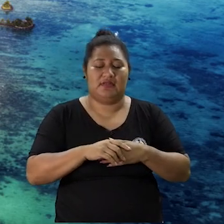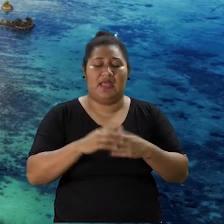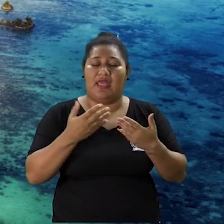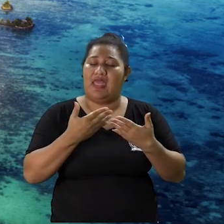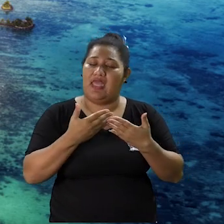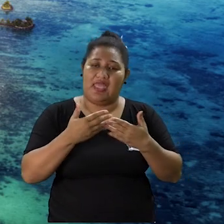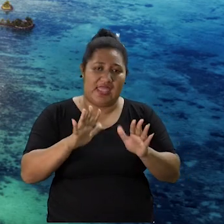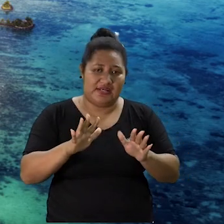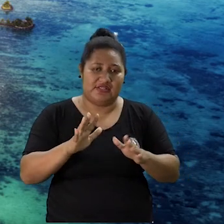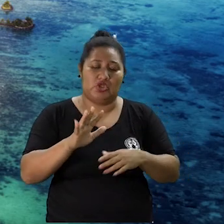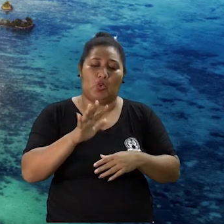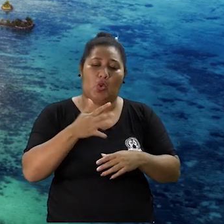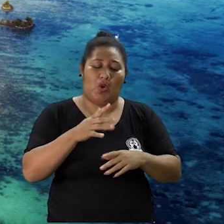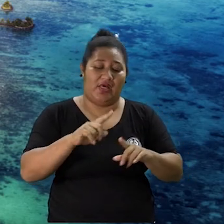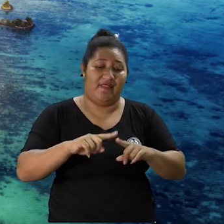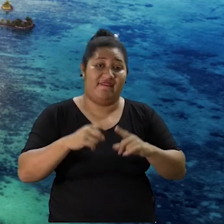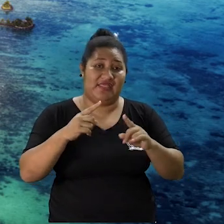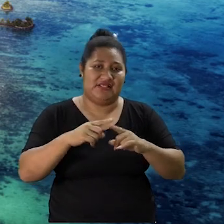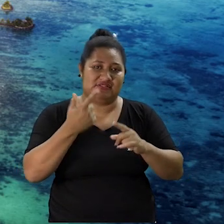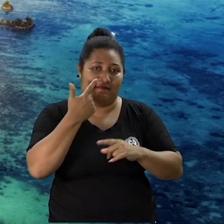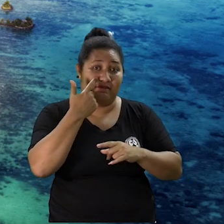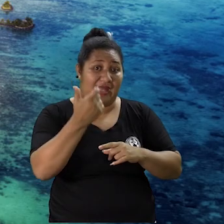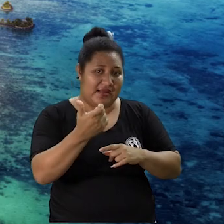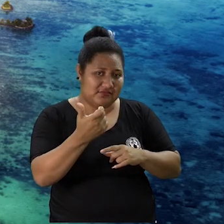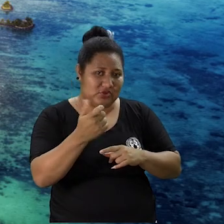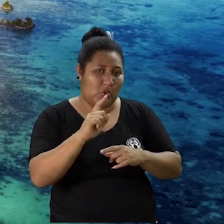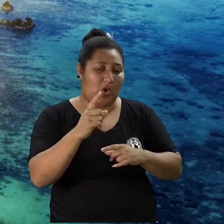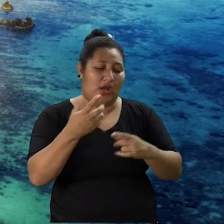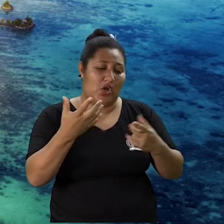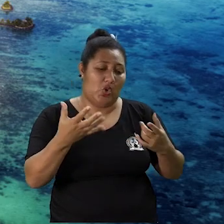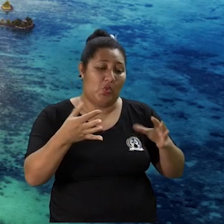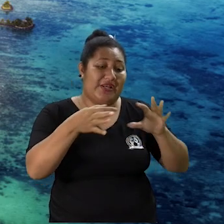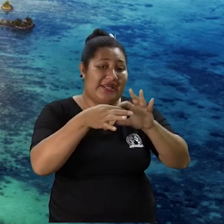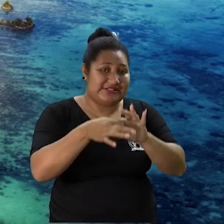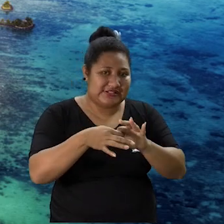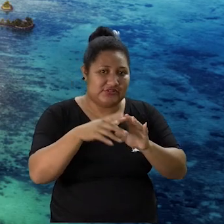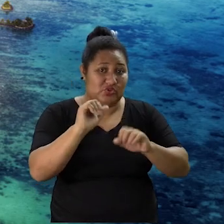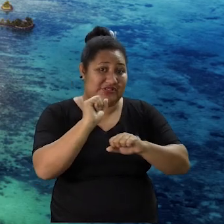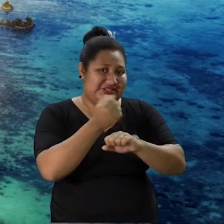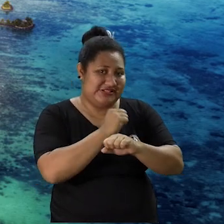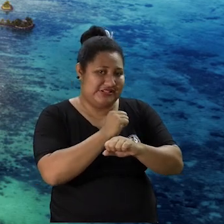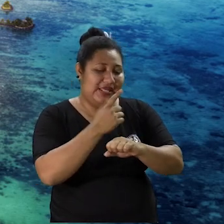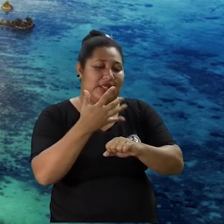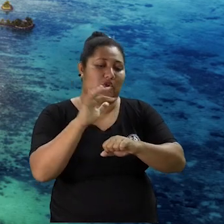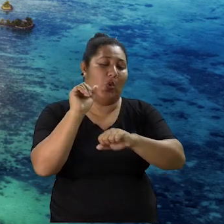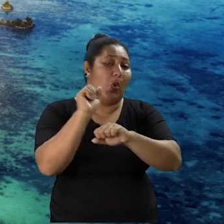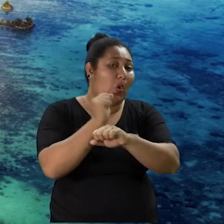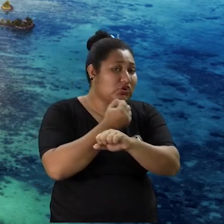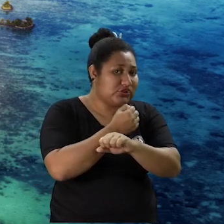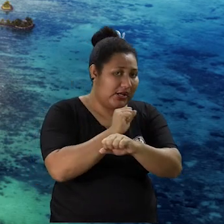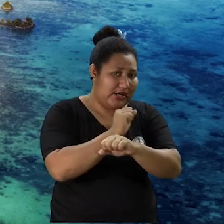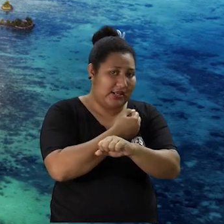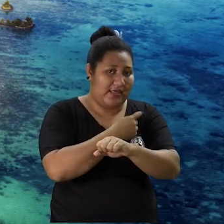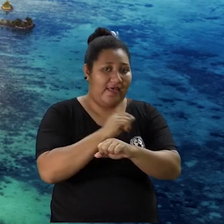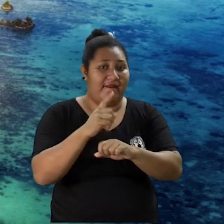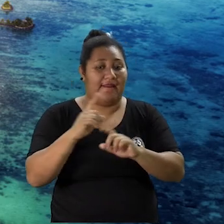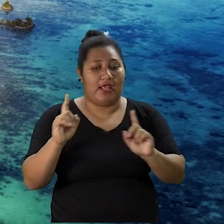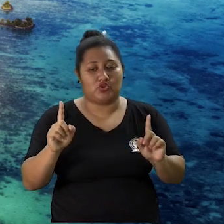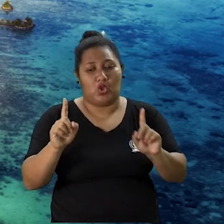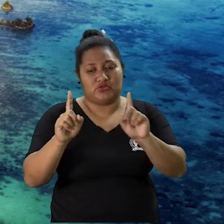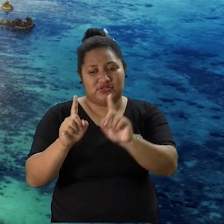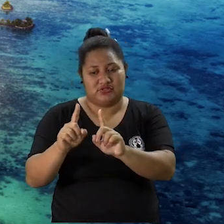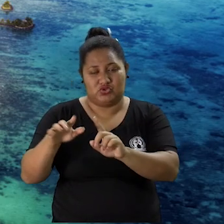Anything or things found or related to the sea and ocean that are close to the